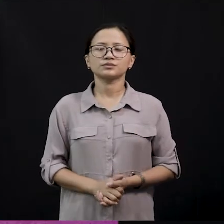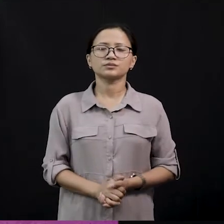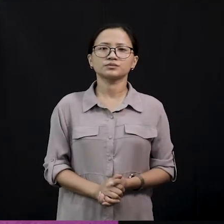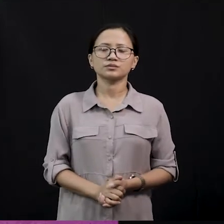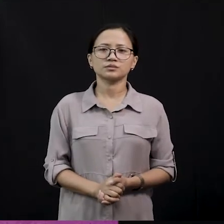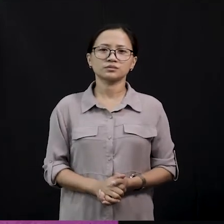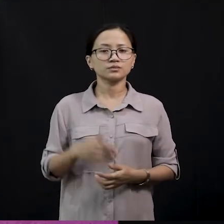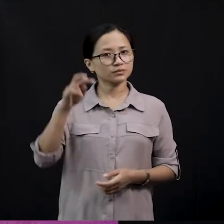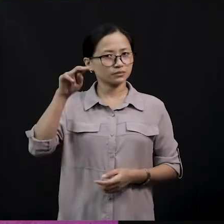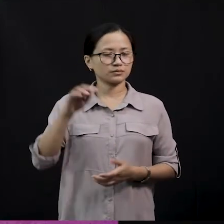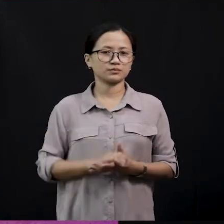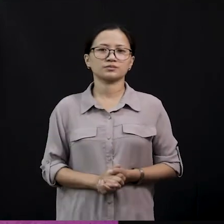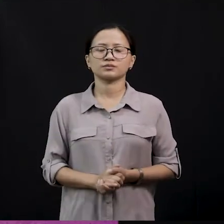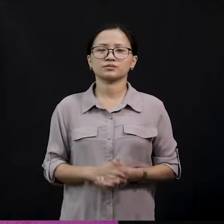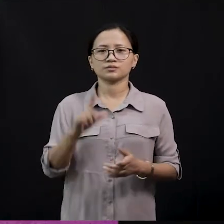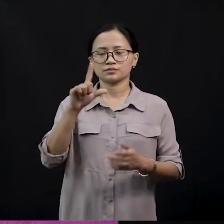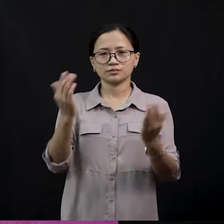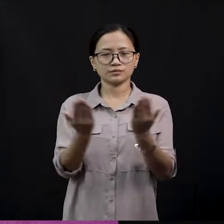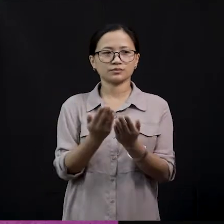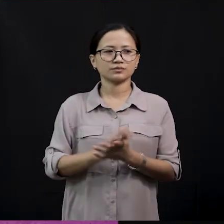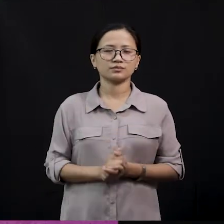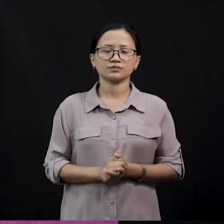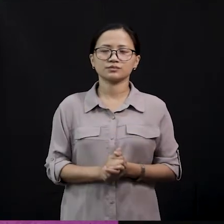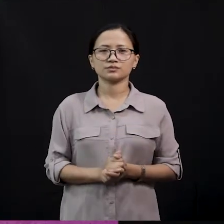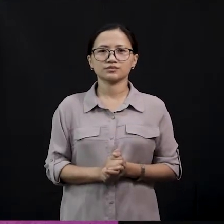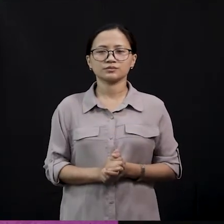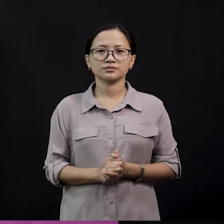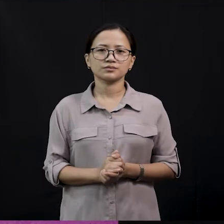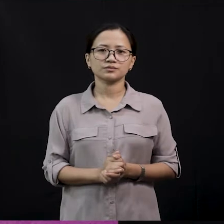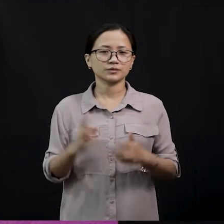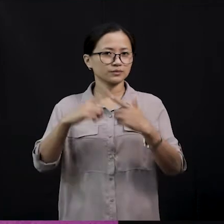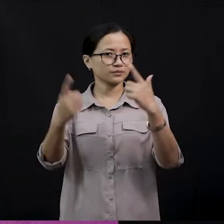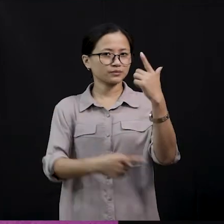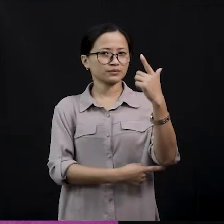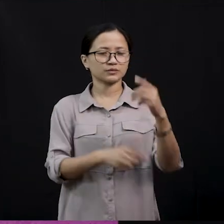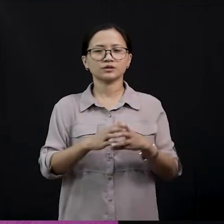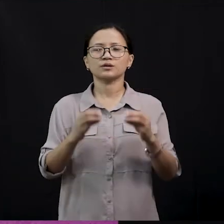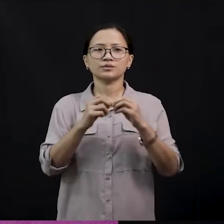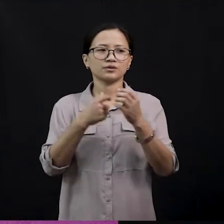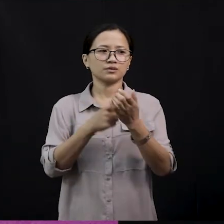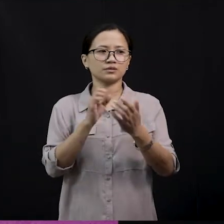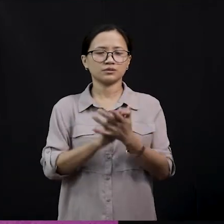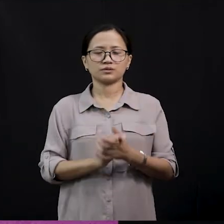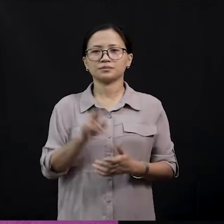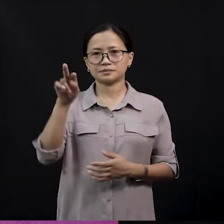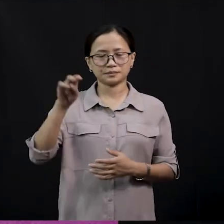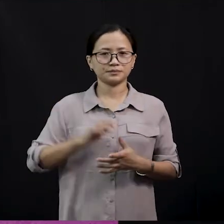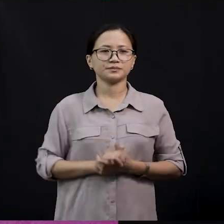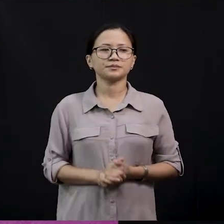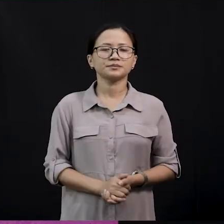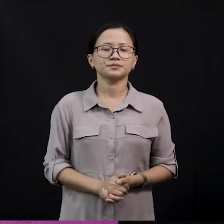So that's what we mean here in our lesson, the context, that is the last bargain, the meaning of bargain.